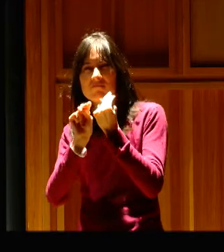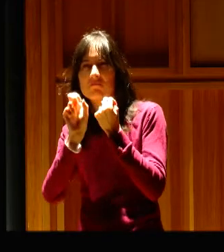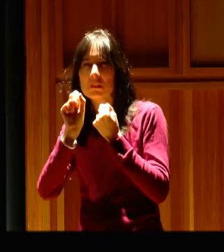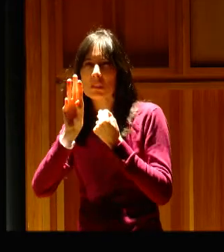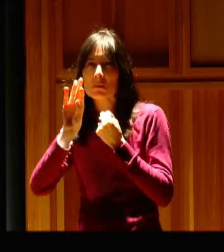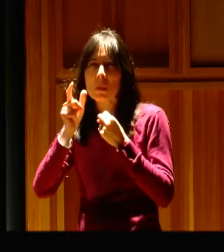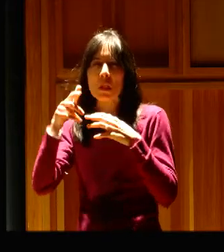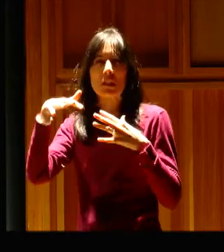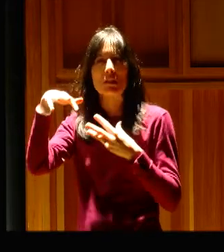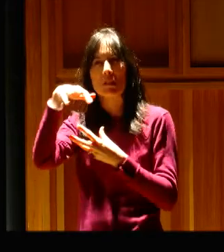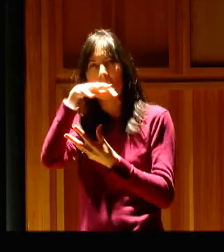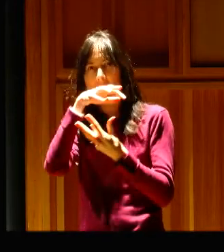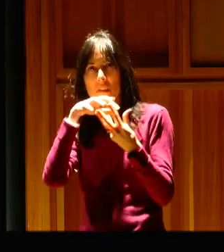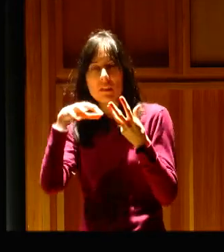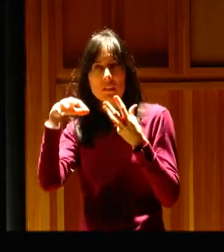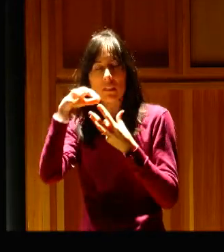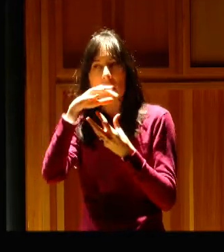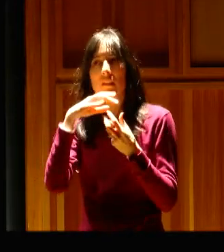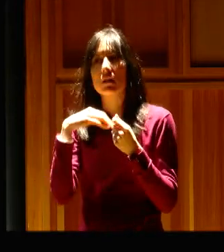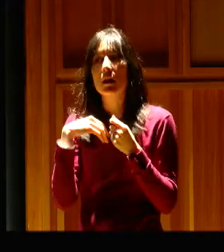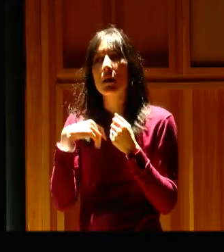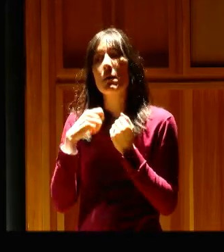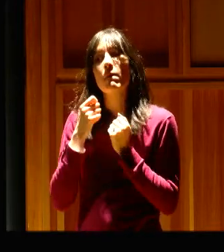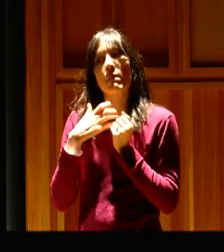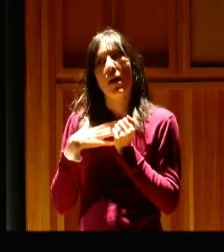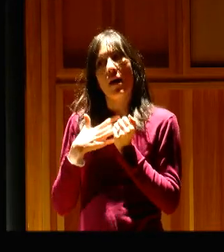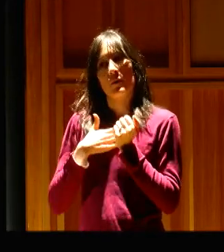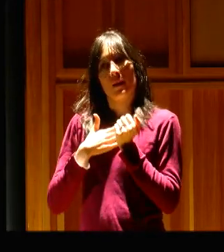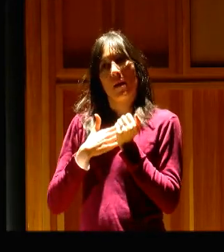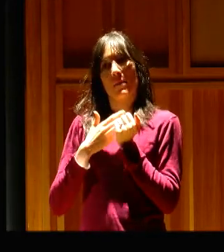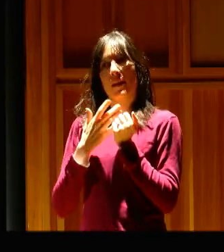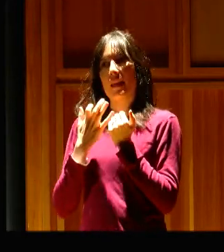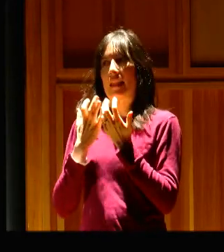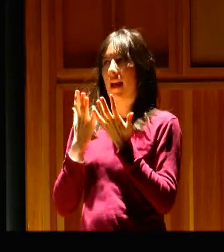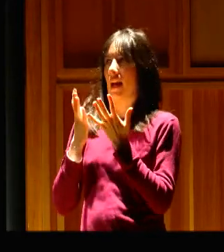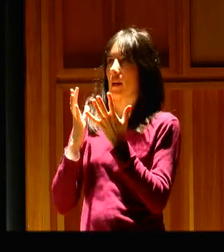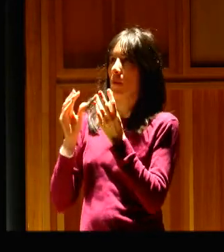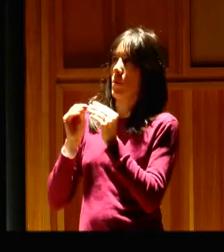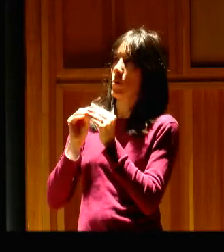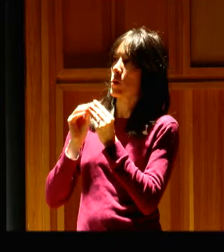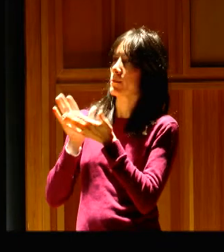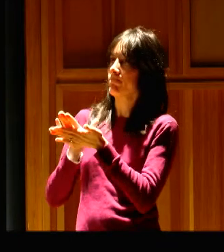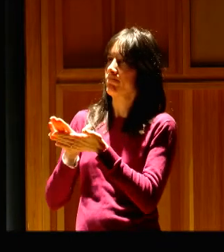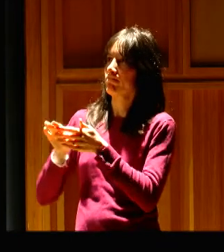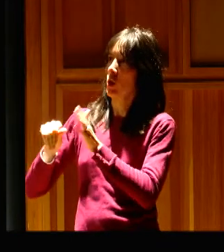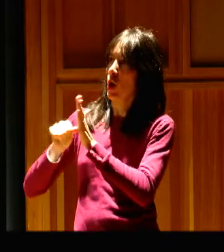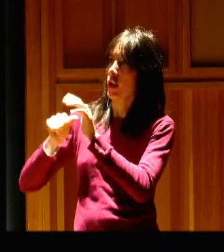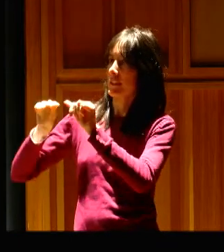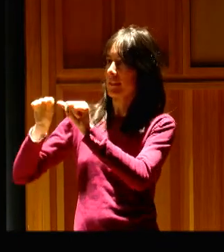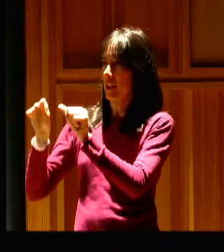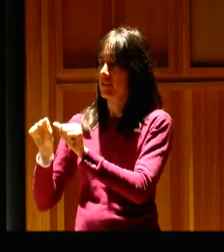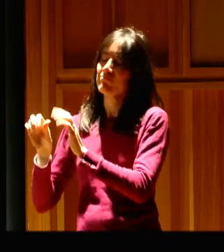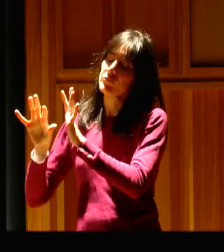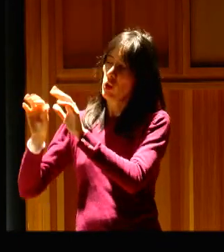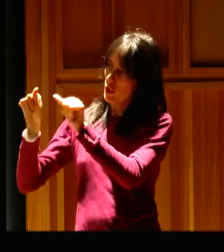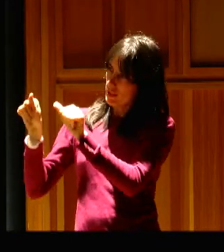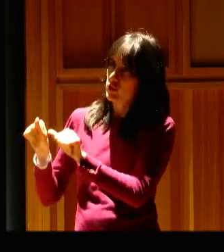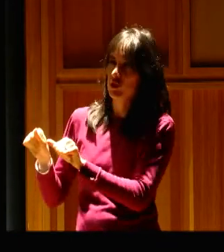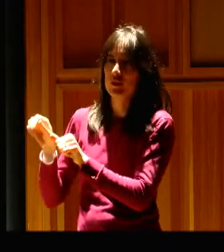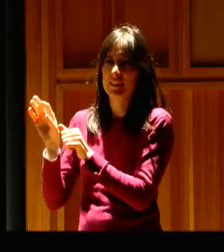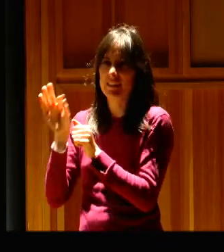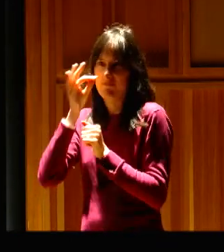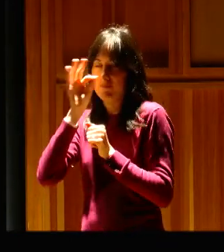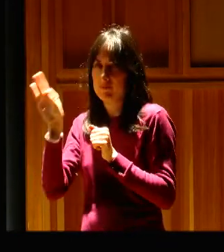cathedrals America built to artists were just a stone's throw away. And on rare occasions, I could escape the sorrows